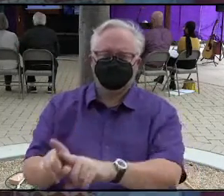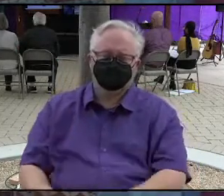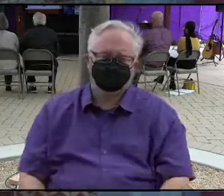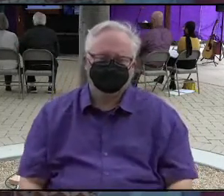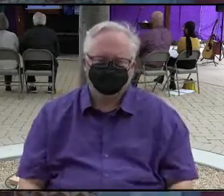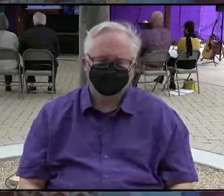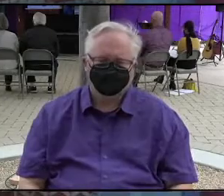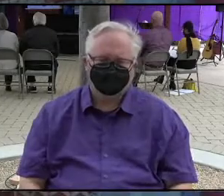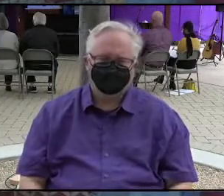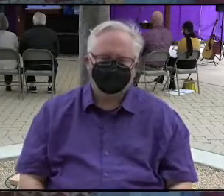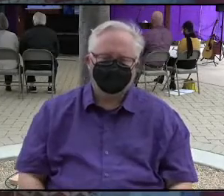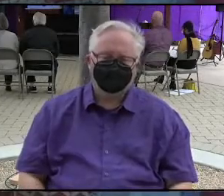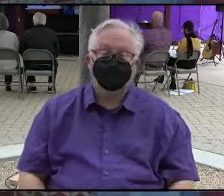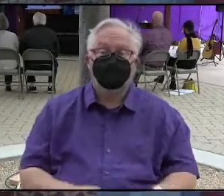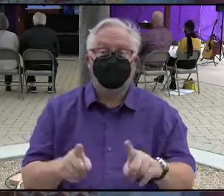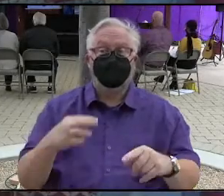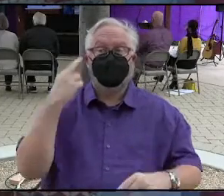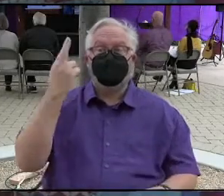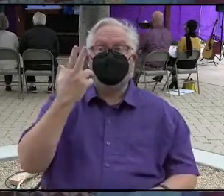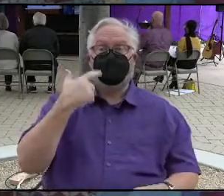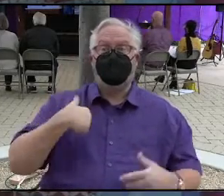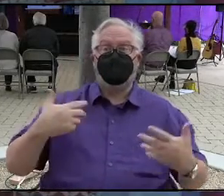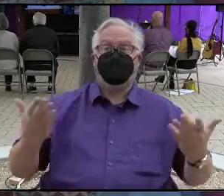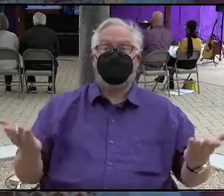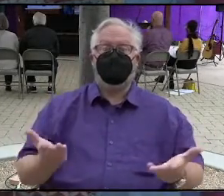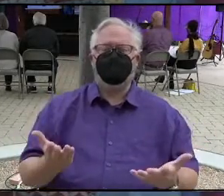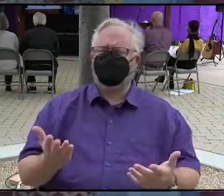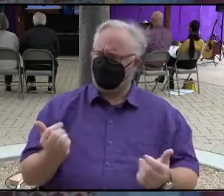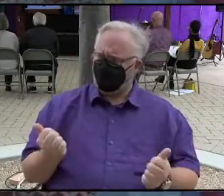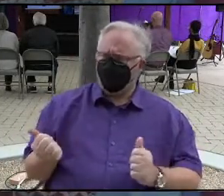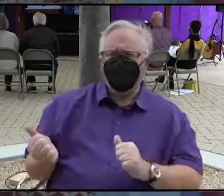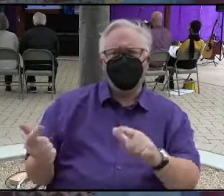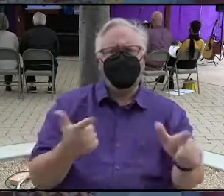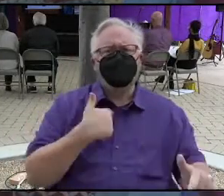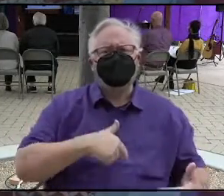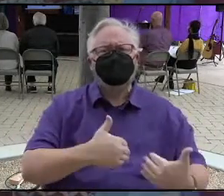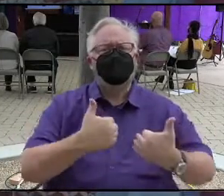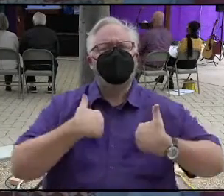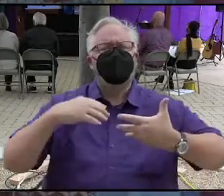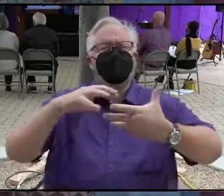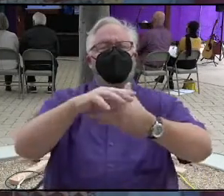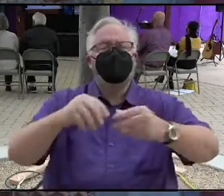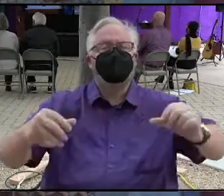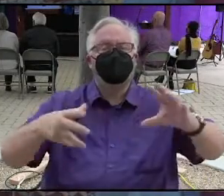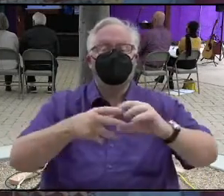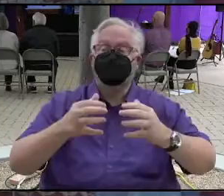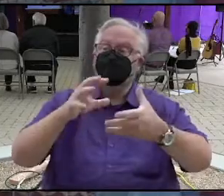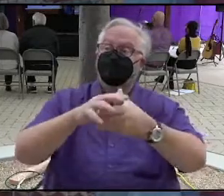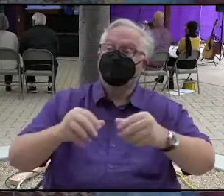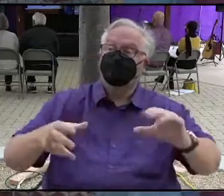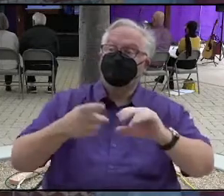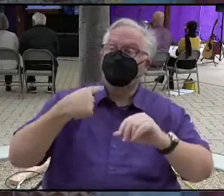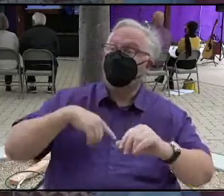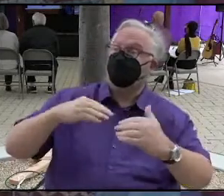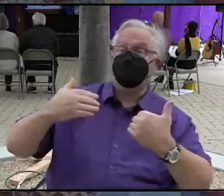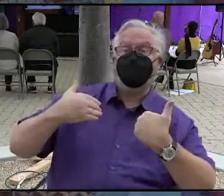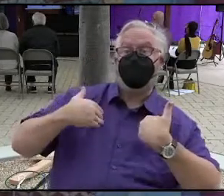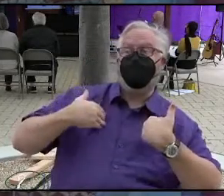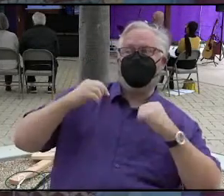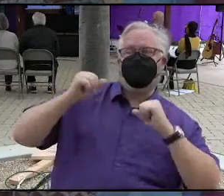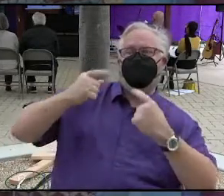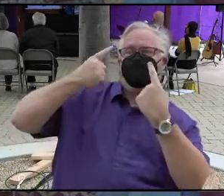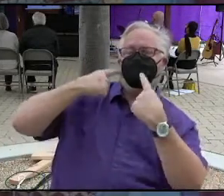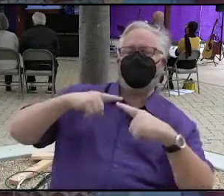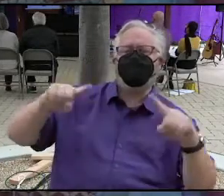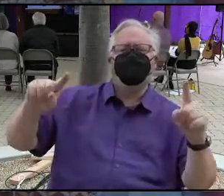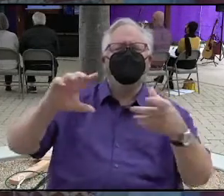But I'm here to say we all have stories. Stories to tell, stories that have been told about us, stories we've